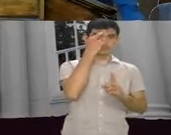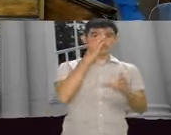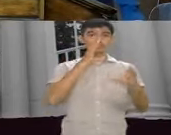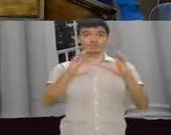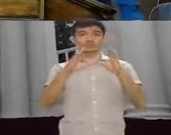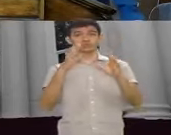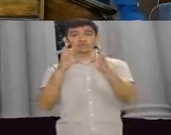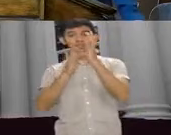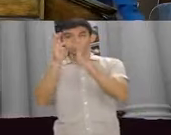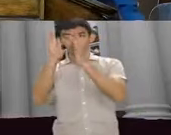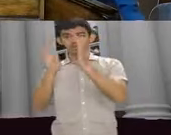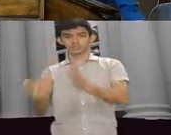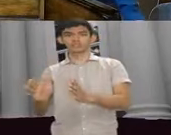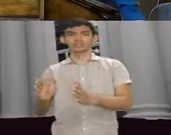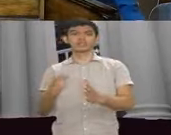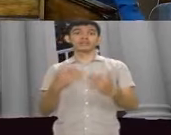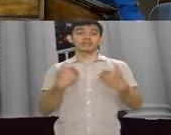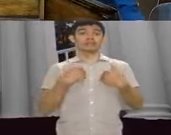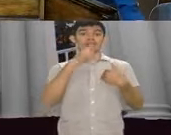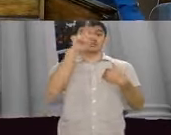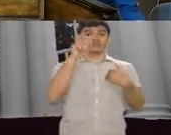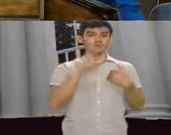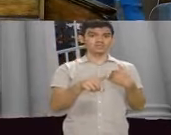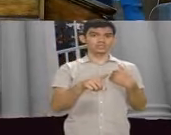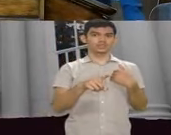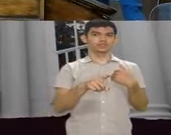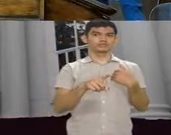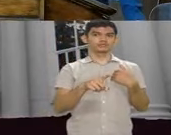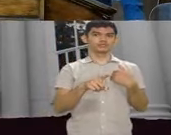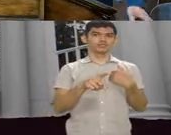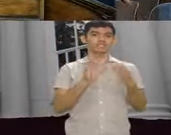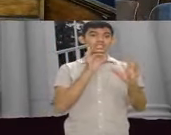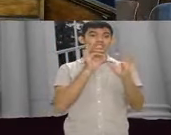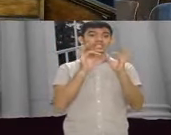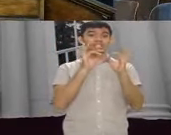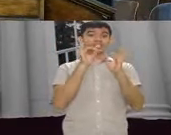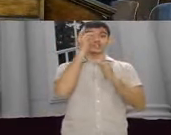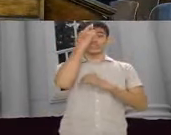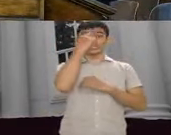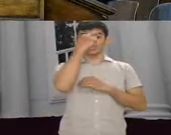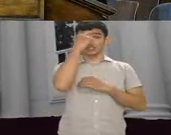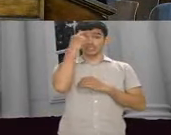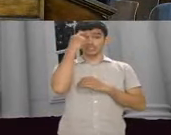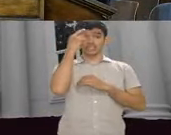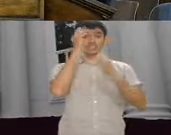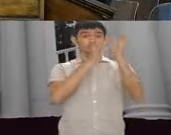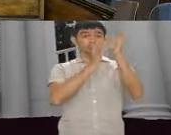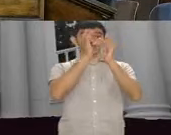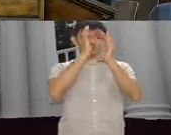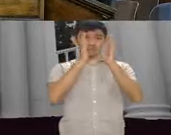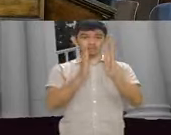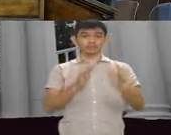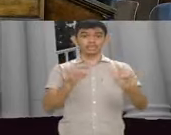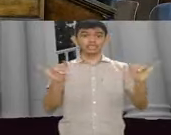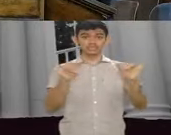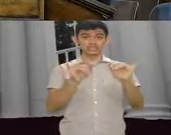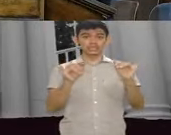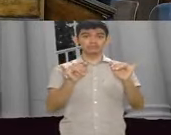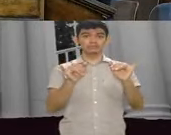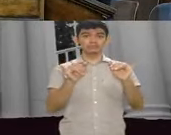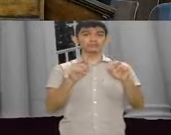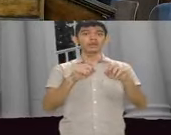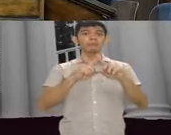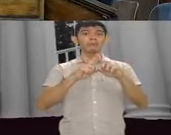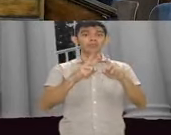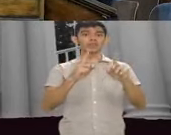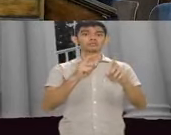aren't Catholics Christians? I said, in the Bible, the people were called Christians first